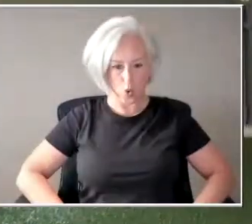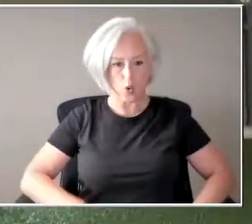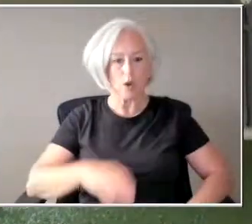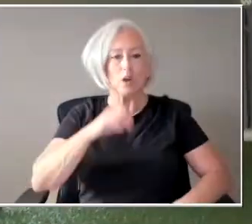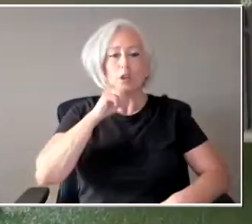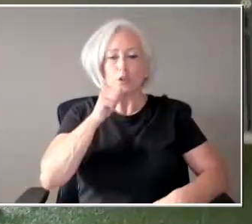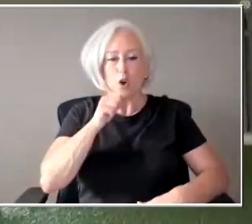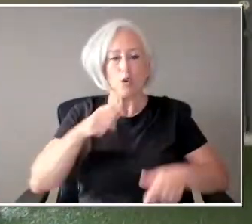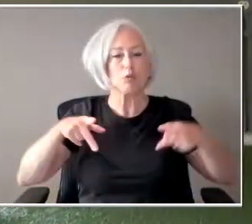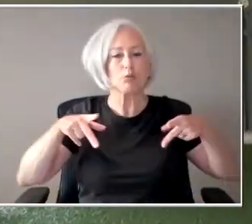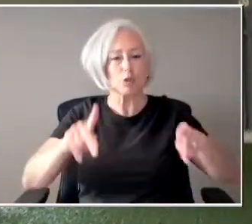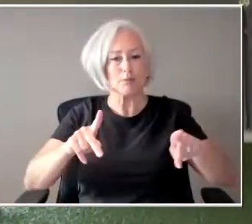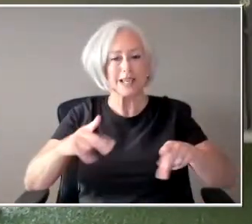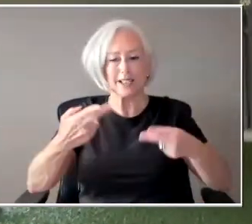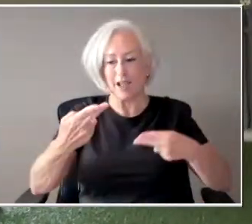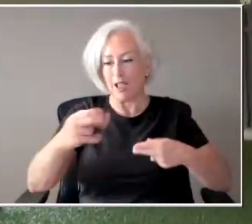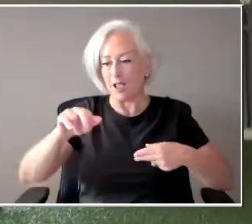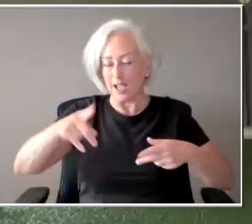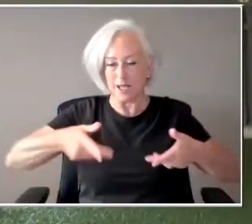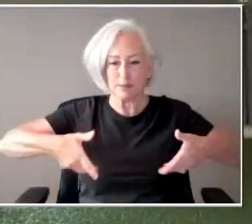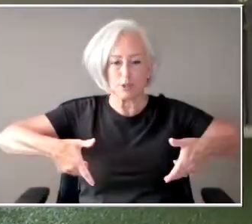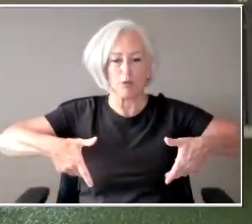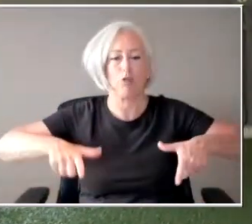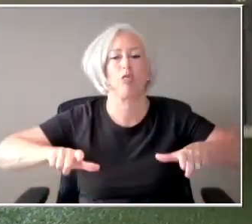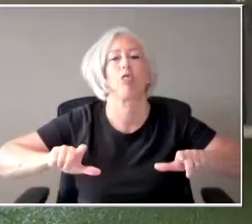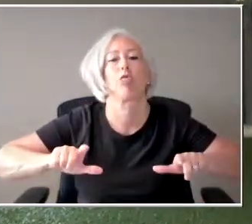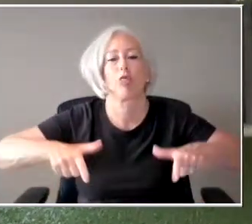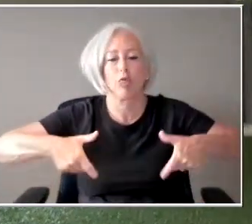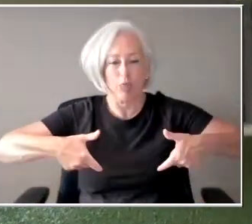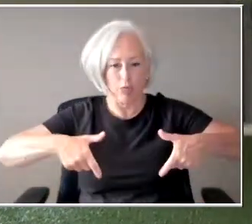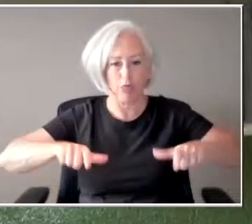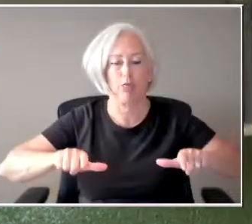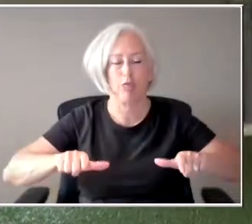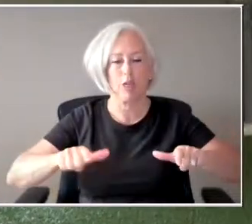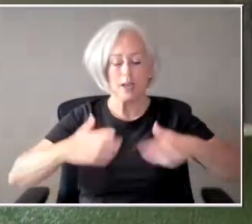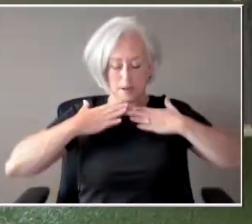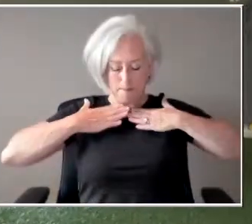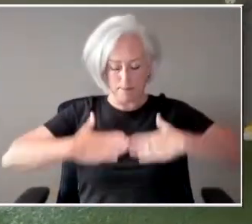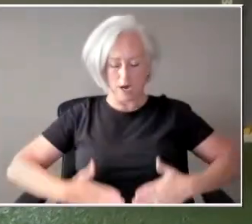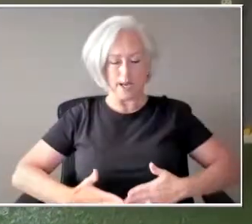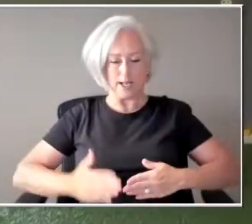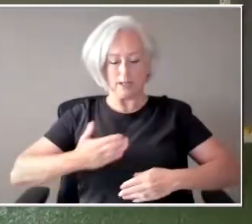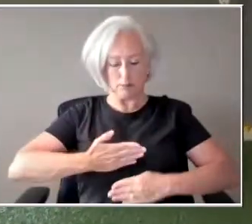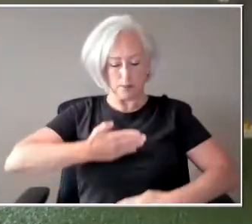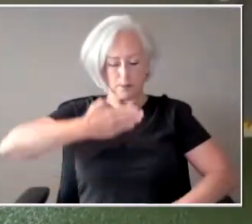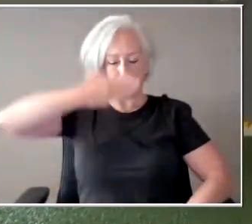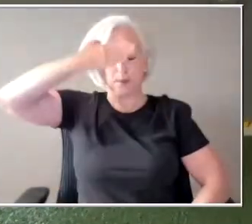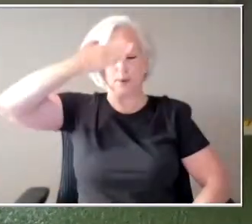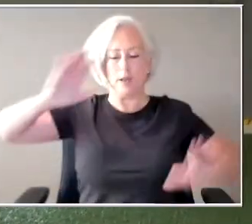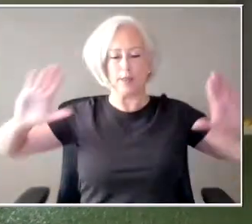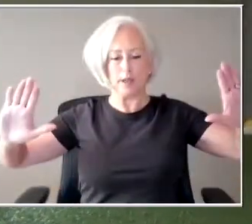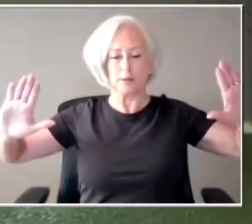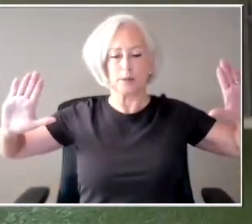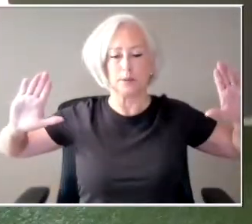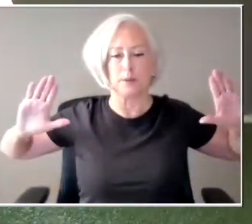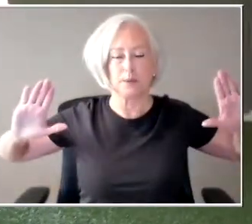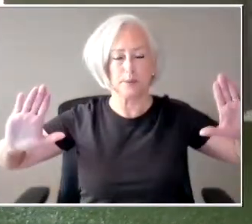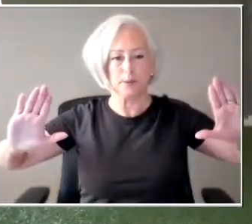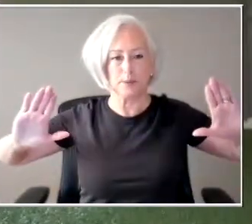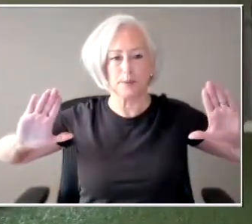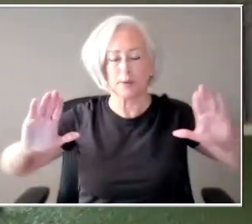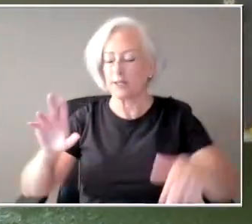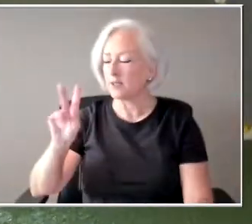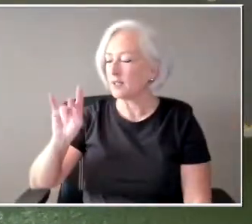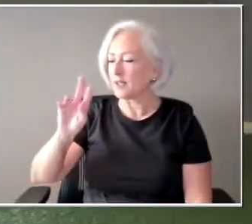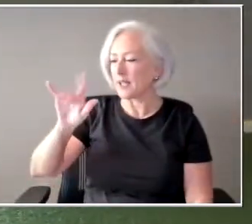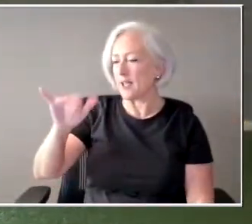wall. Controlled movement, just like you're doing, not too fast, not too slow. Kelsey, why is it so important to make sure that you're really taking the time to